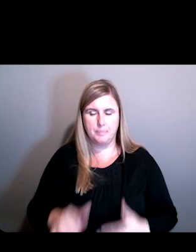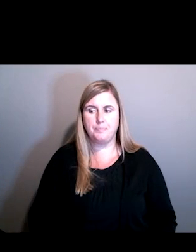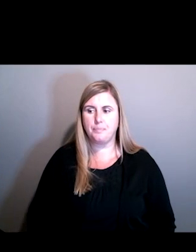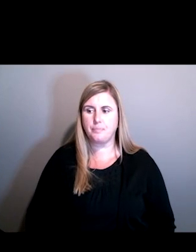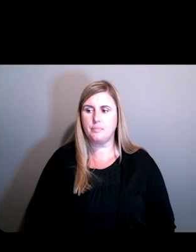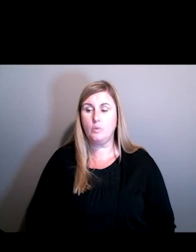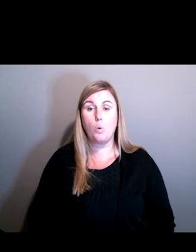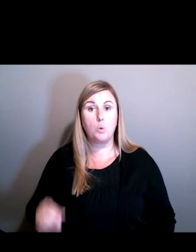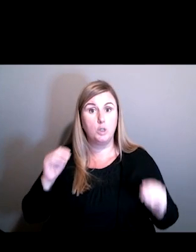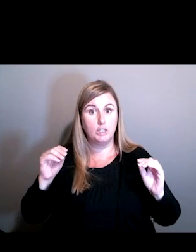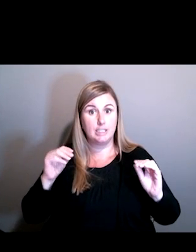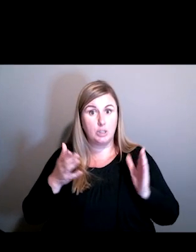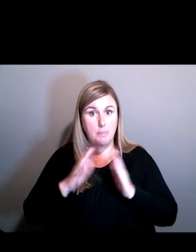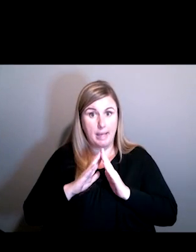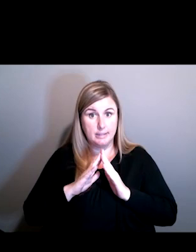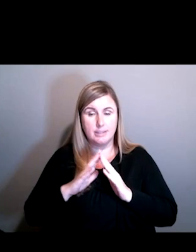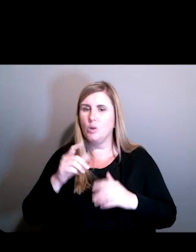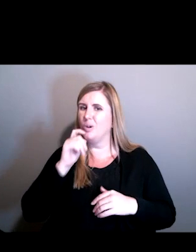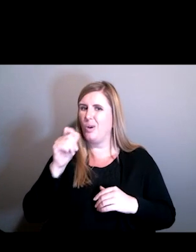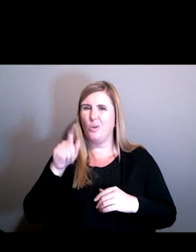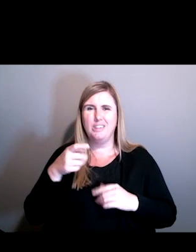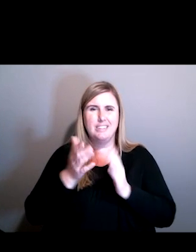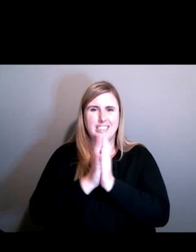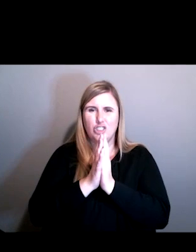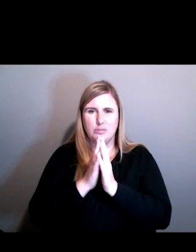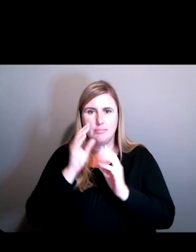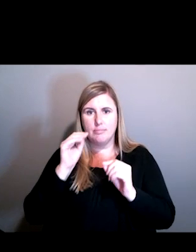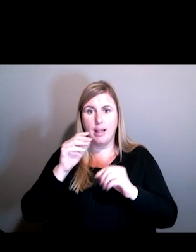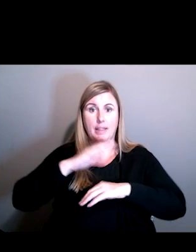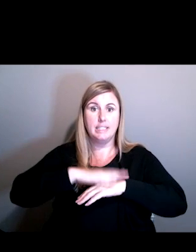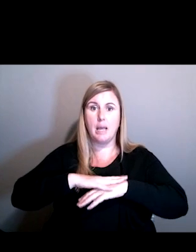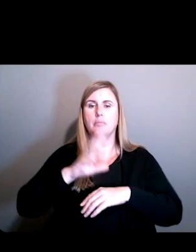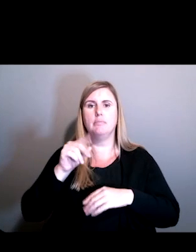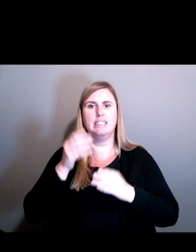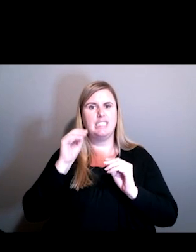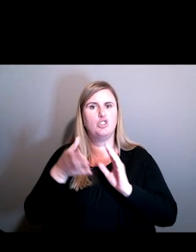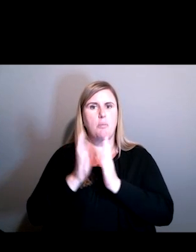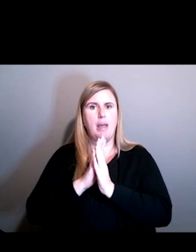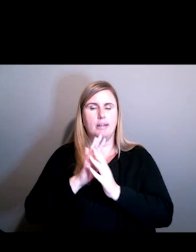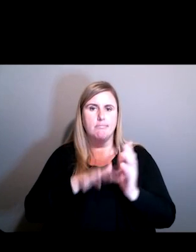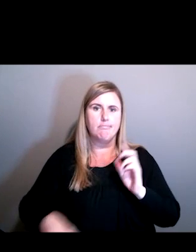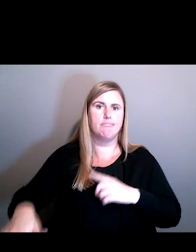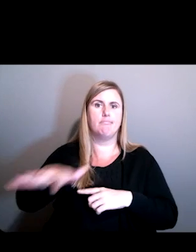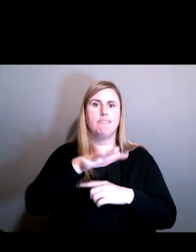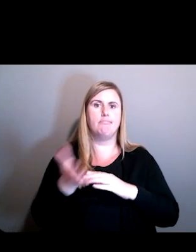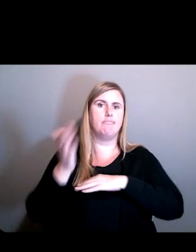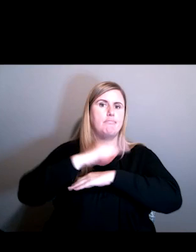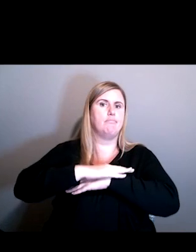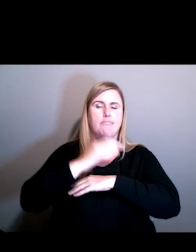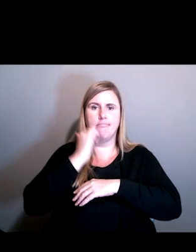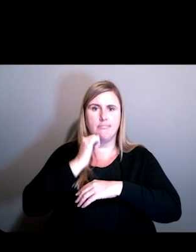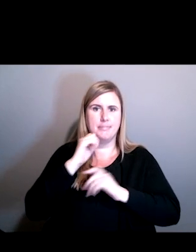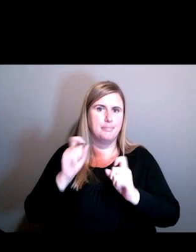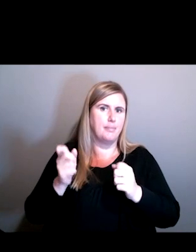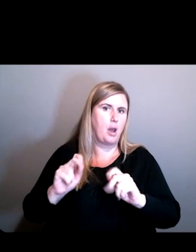this. And when we're teaching mands, we don't only need to teach mands at the table. We need to teach mands all throughout the day,